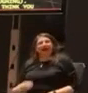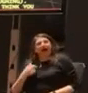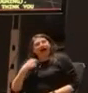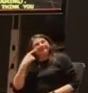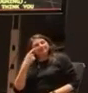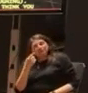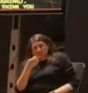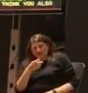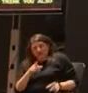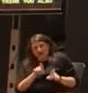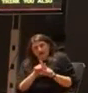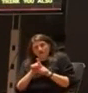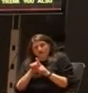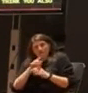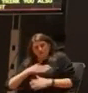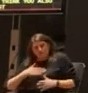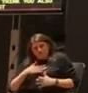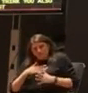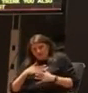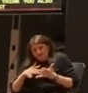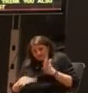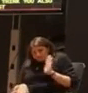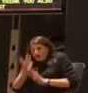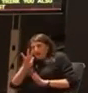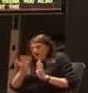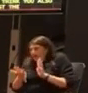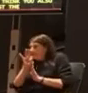just the discovery.